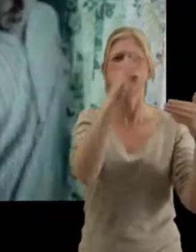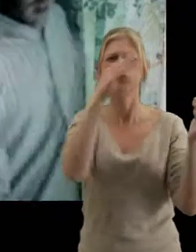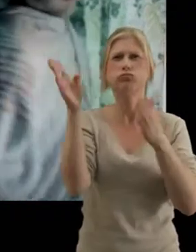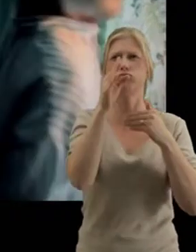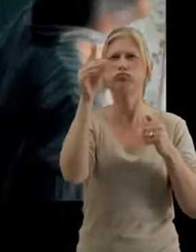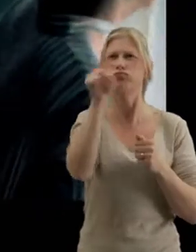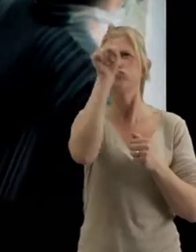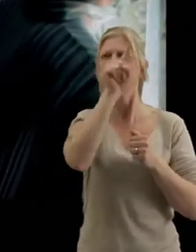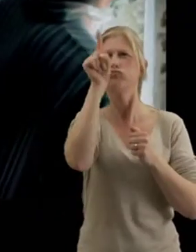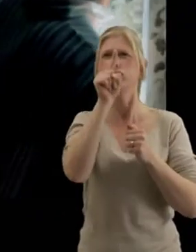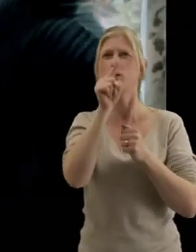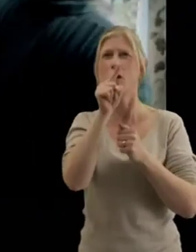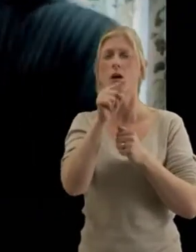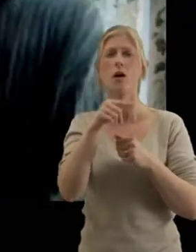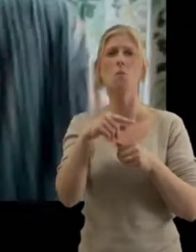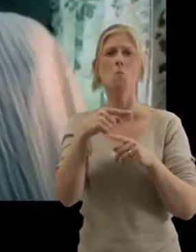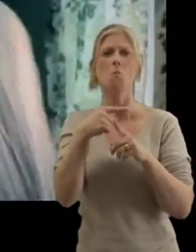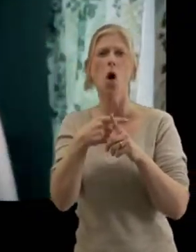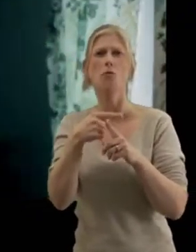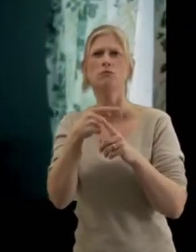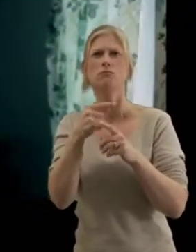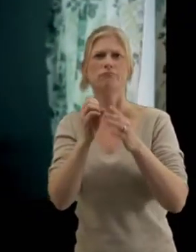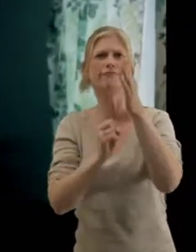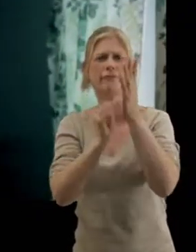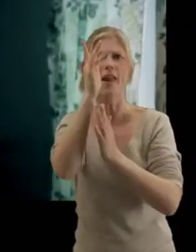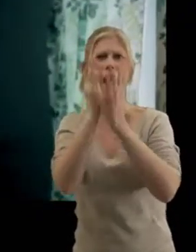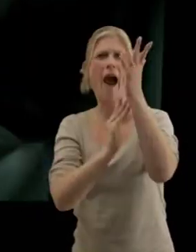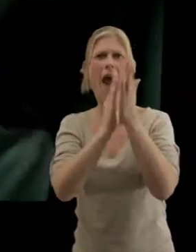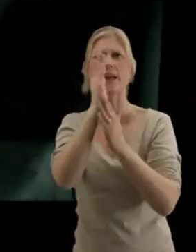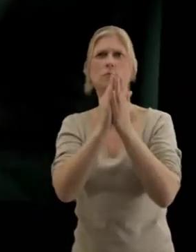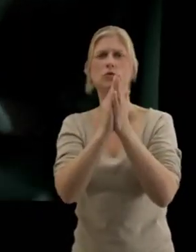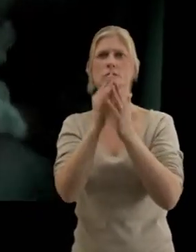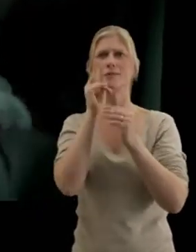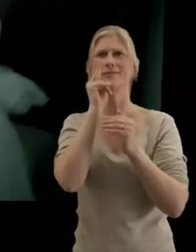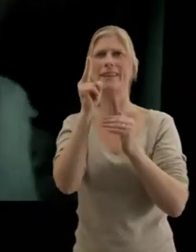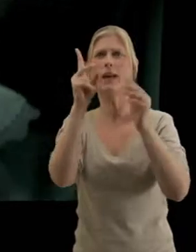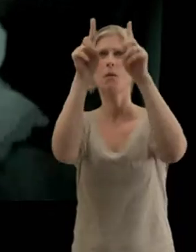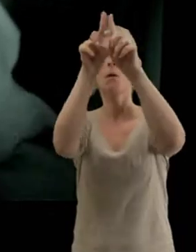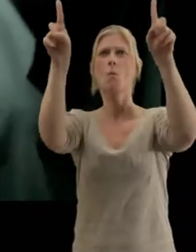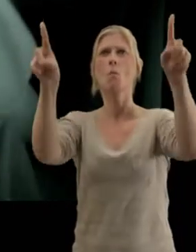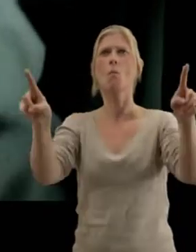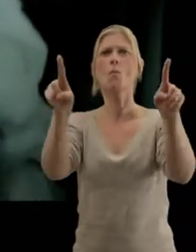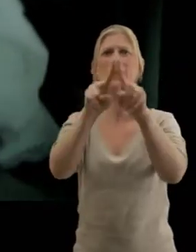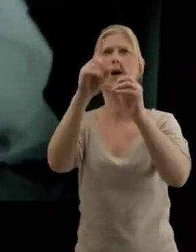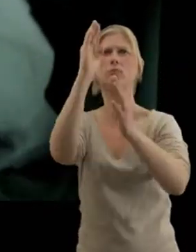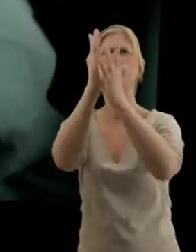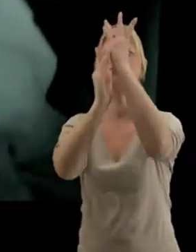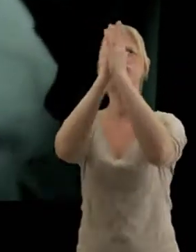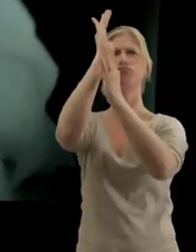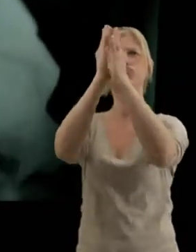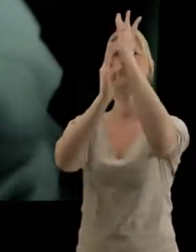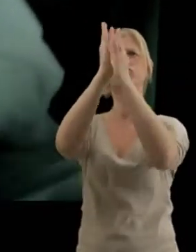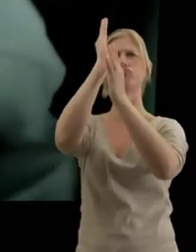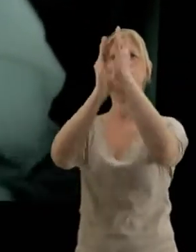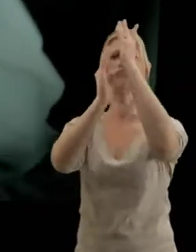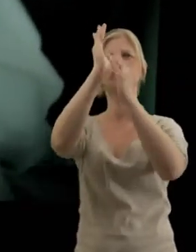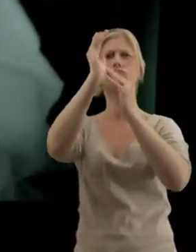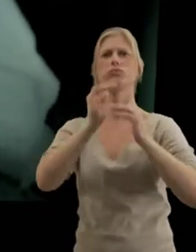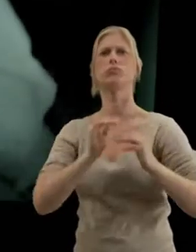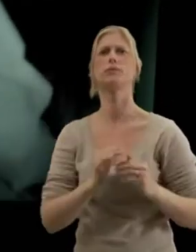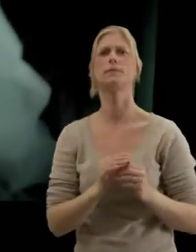and also that flames were coming out of the bearing and showing through the window.